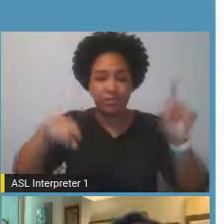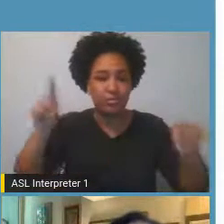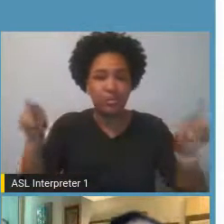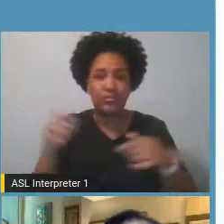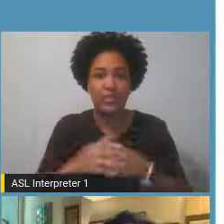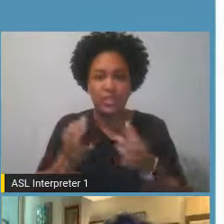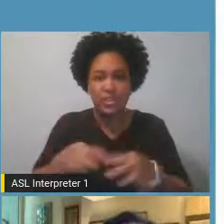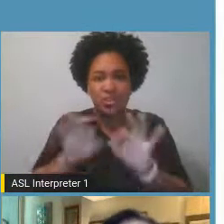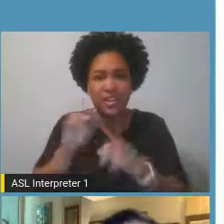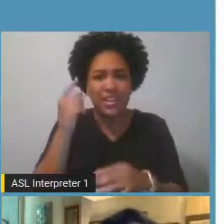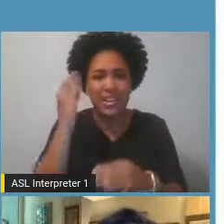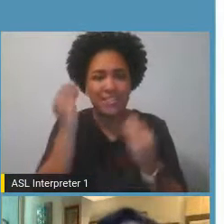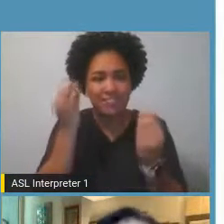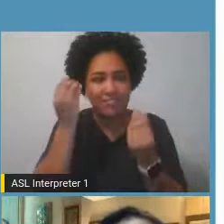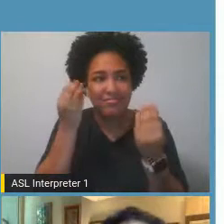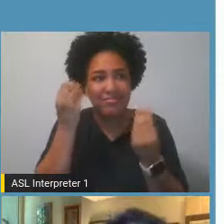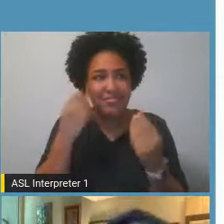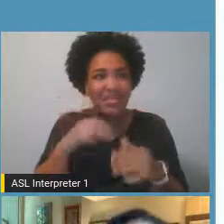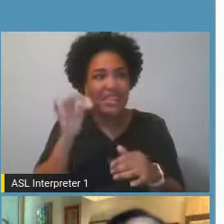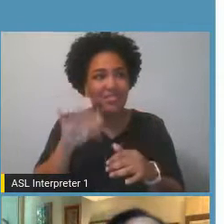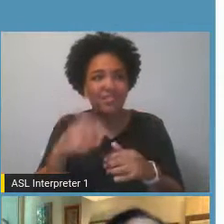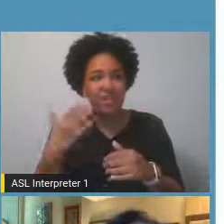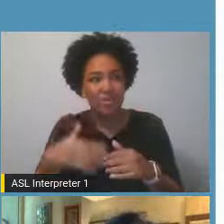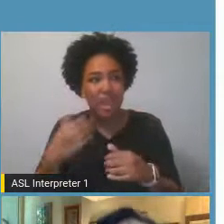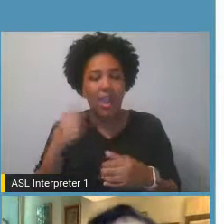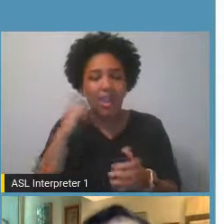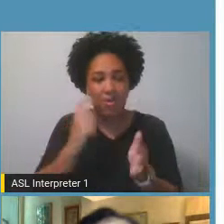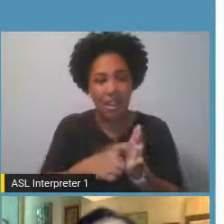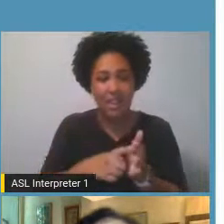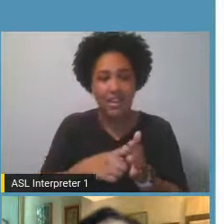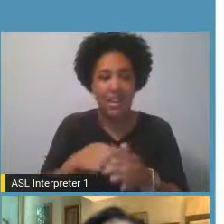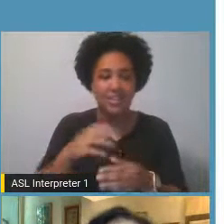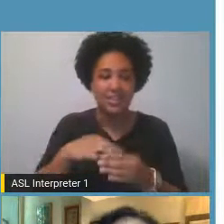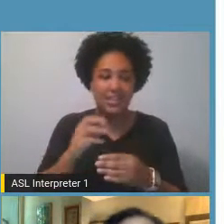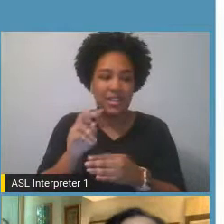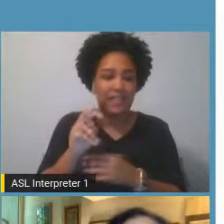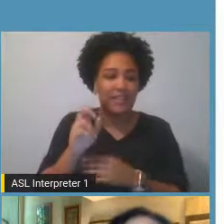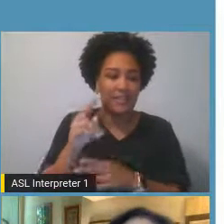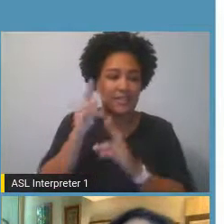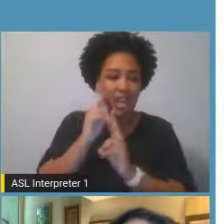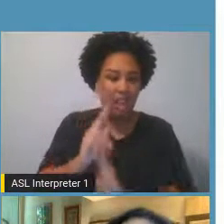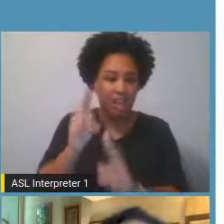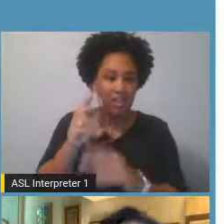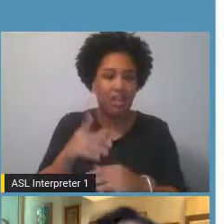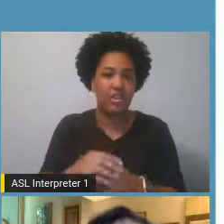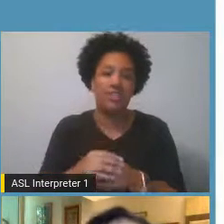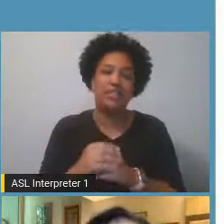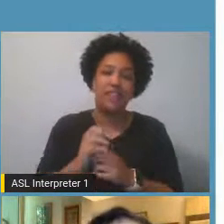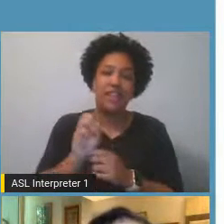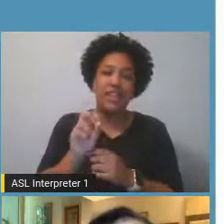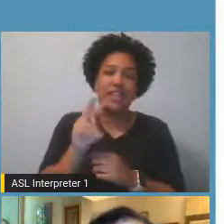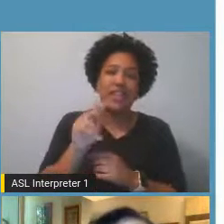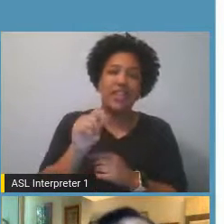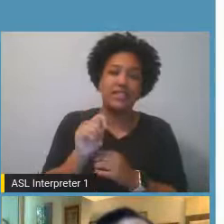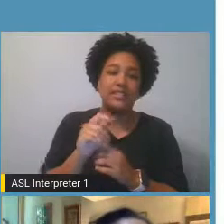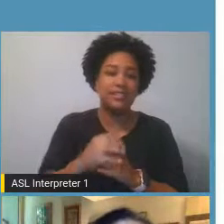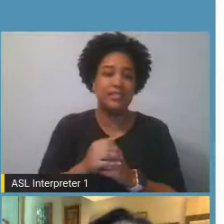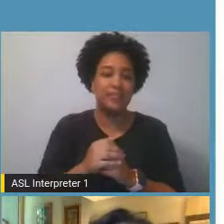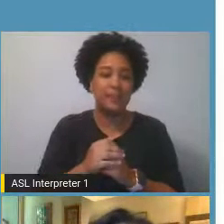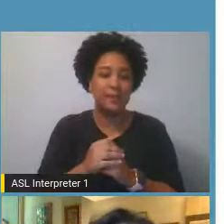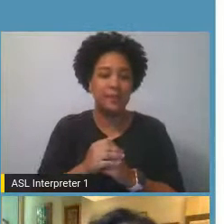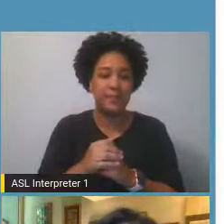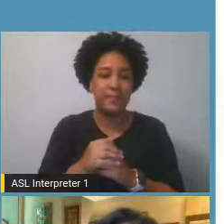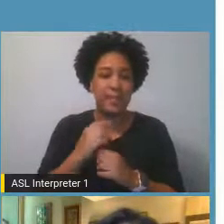and to commemorate these events, but exactly how are we commemorating these events? My other interest is in the